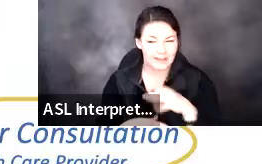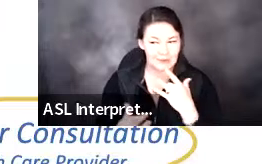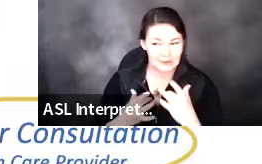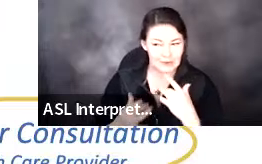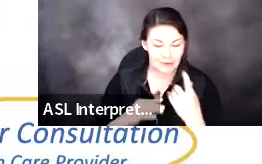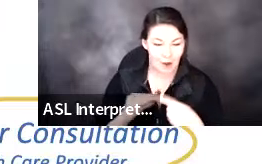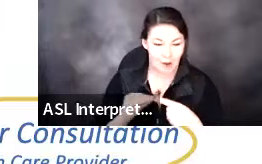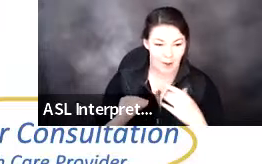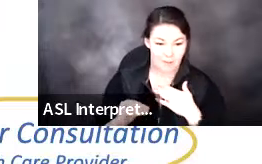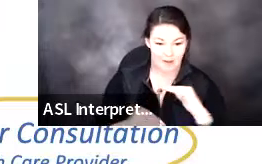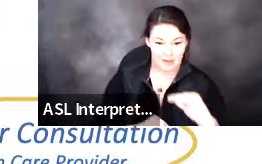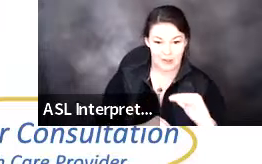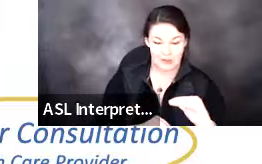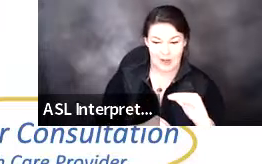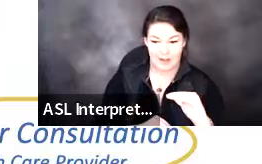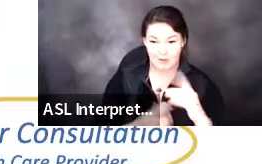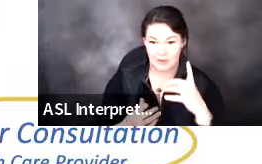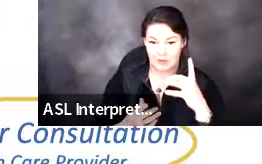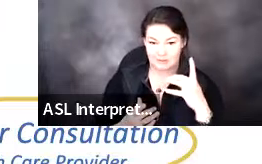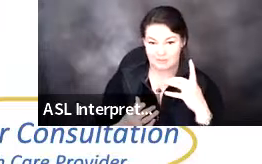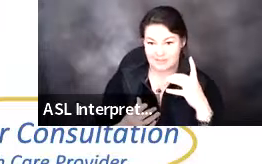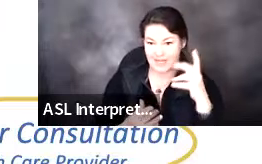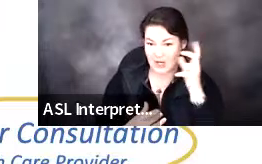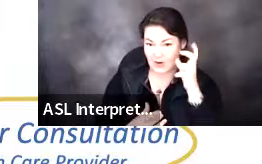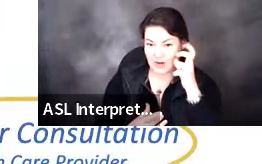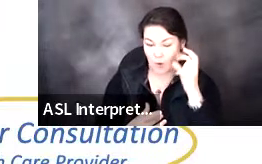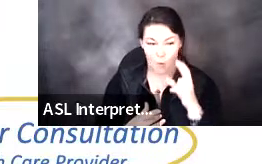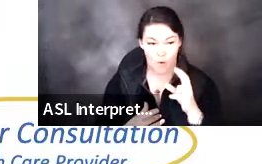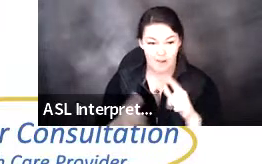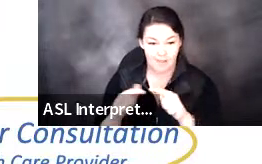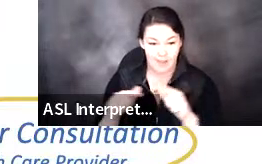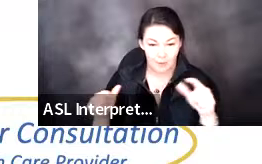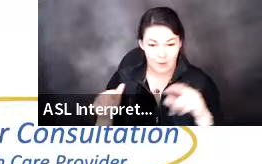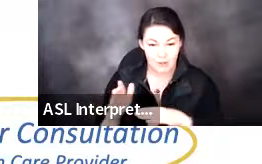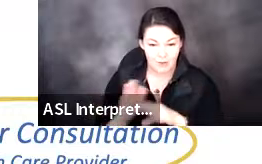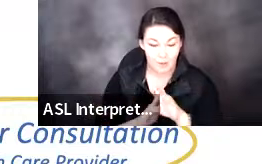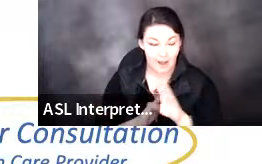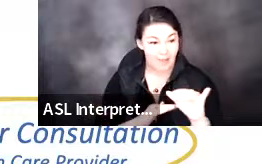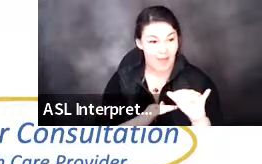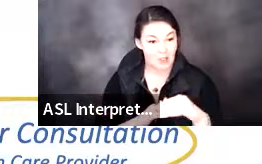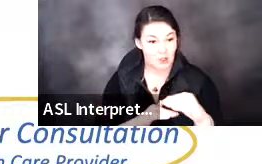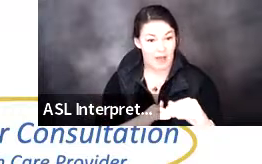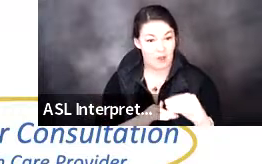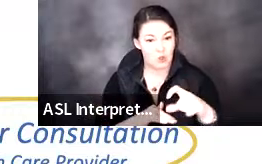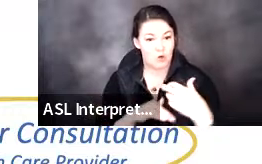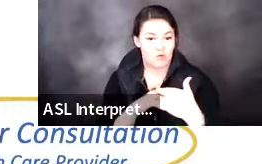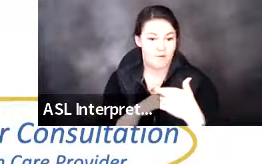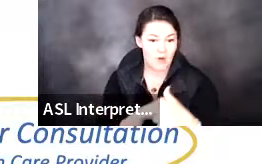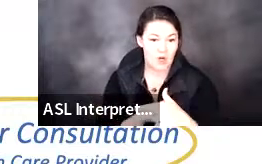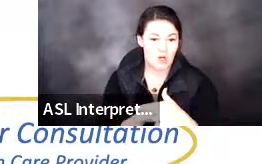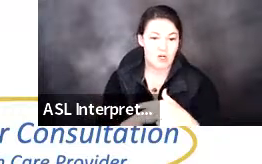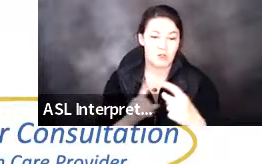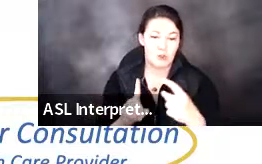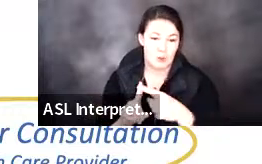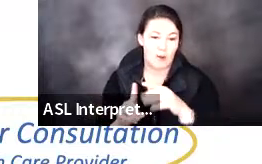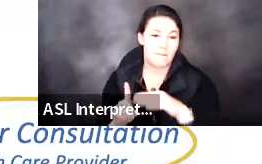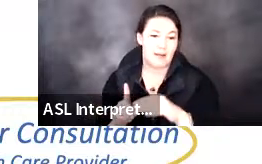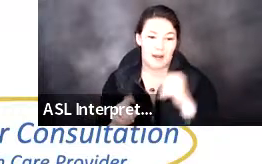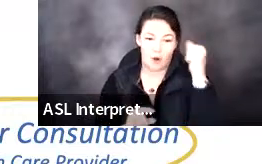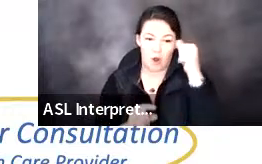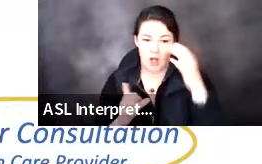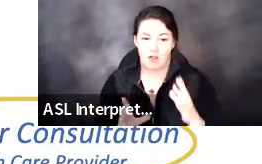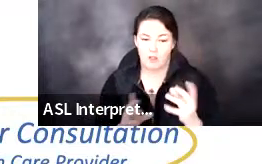child's hearing or their language development, that child should be referred for an evaluation from a pediatric